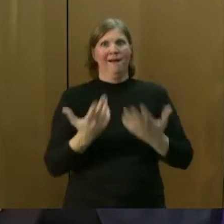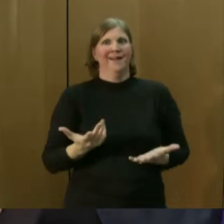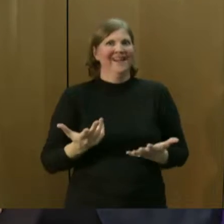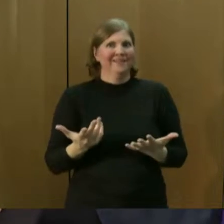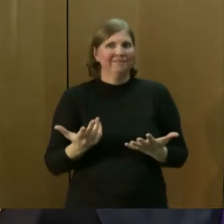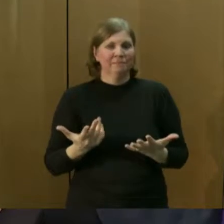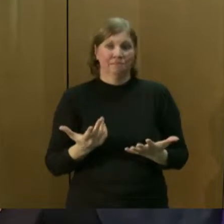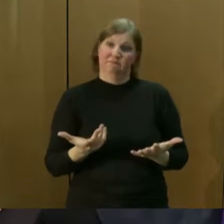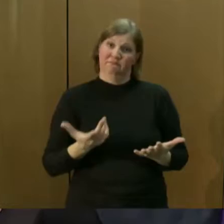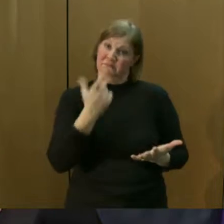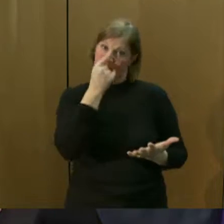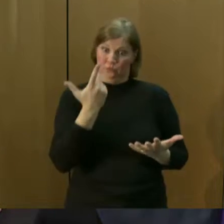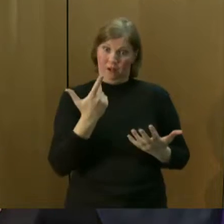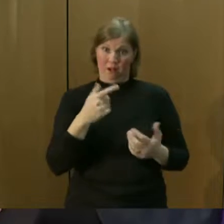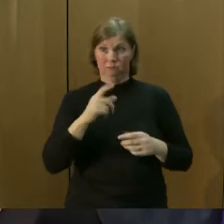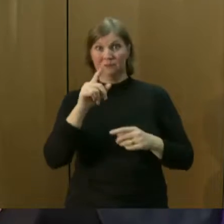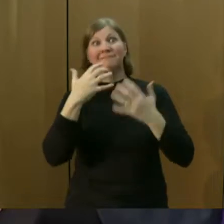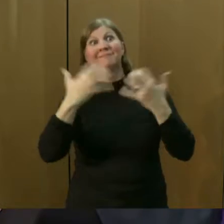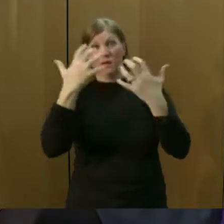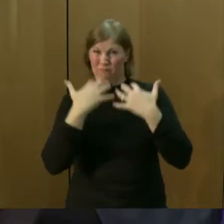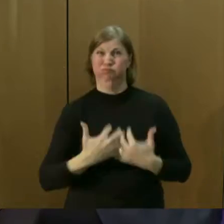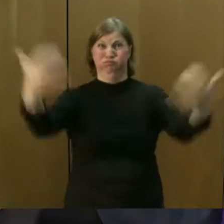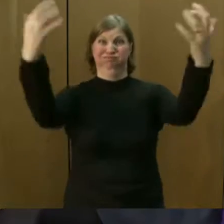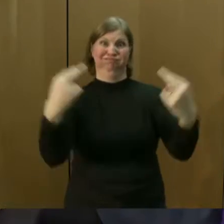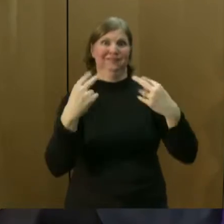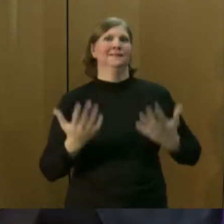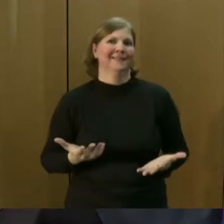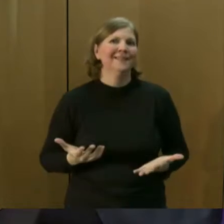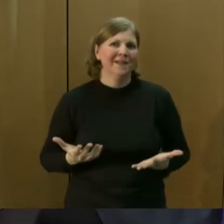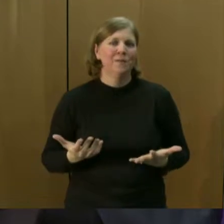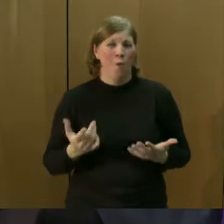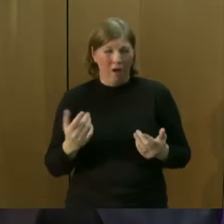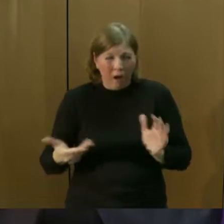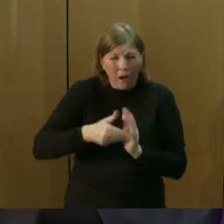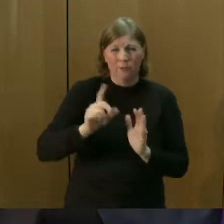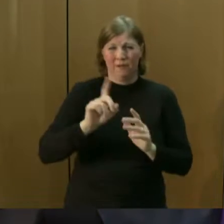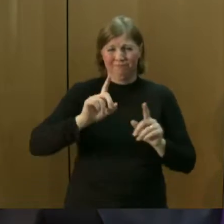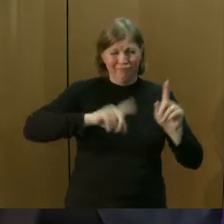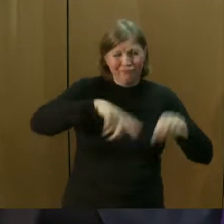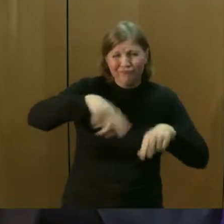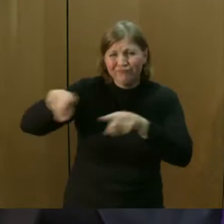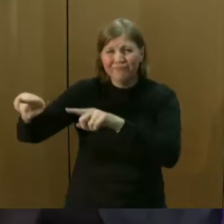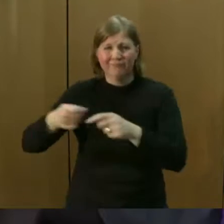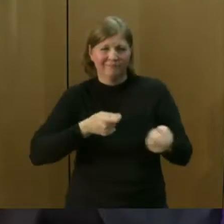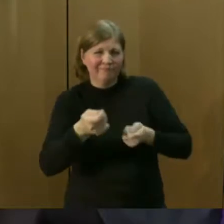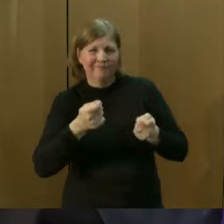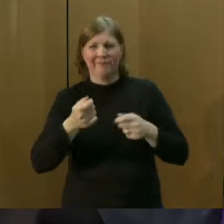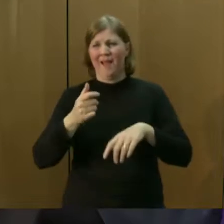biggest variety of producers, promoters, other industry